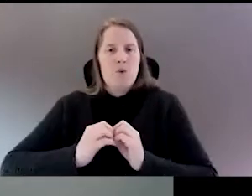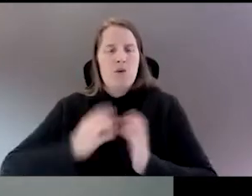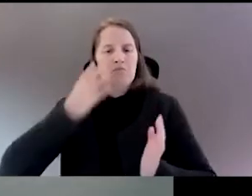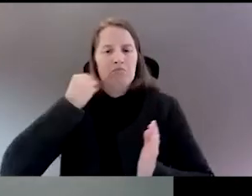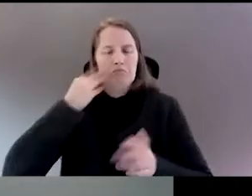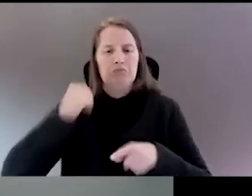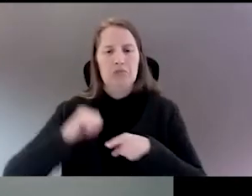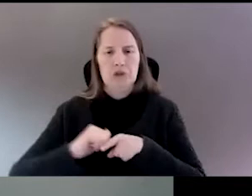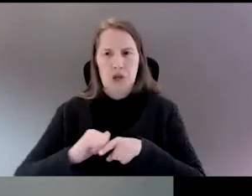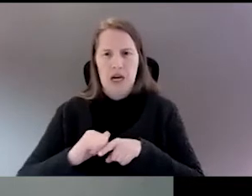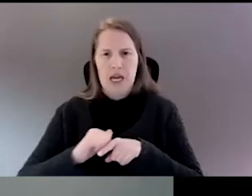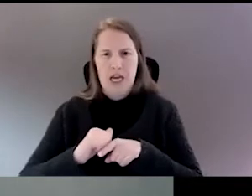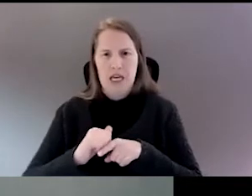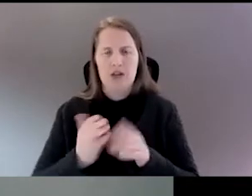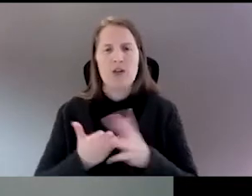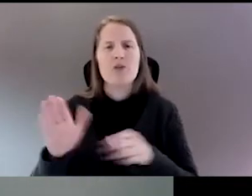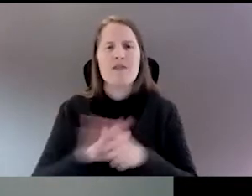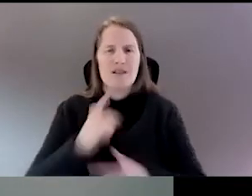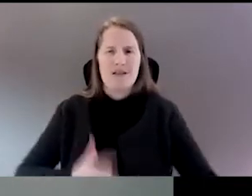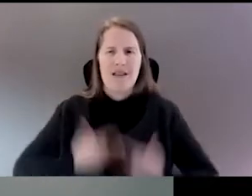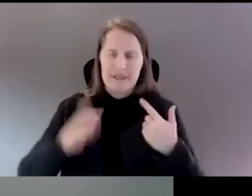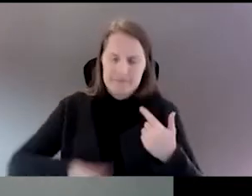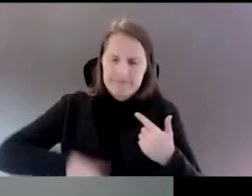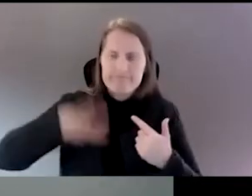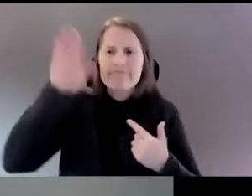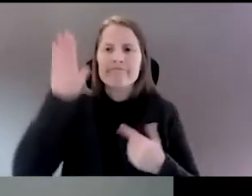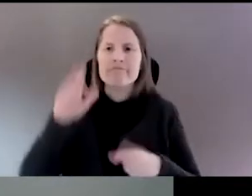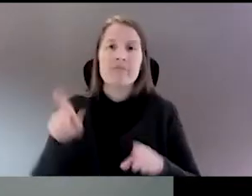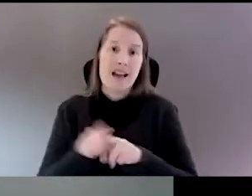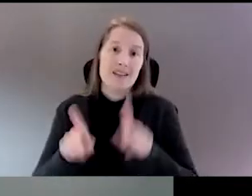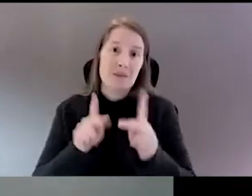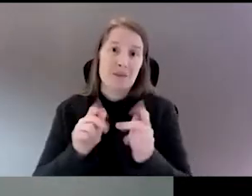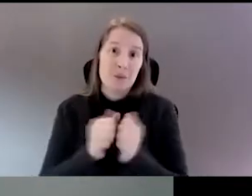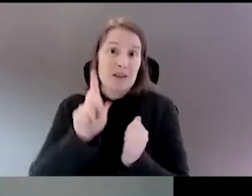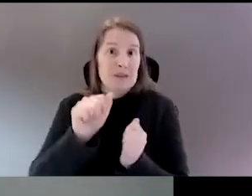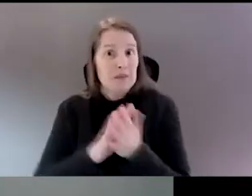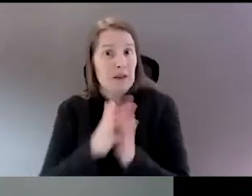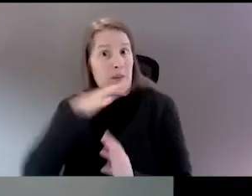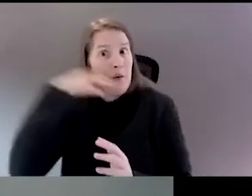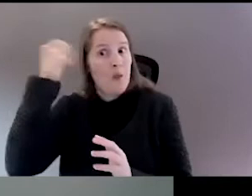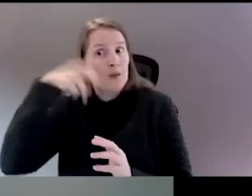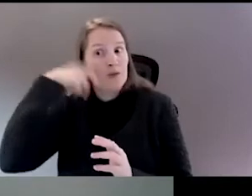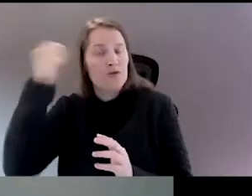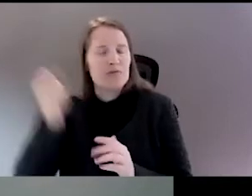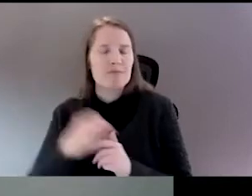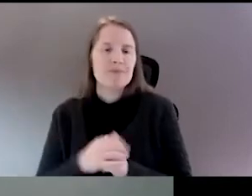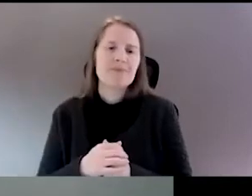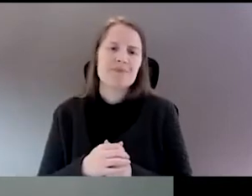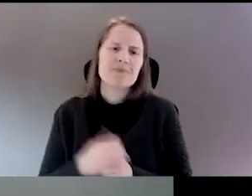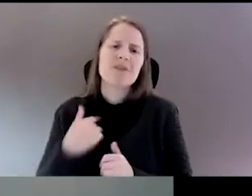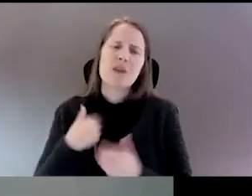life course as people with disabilities age. I think we have a lot of good information for younger